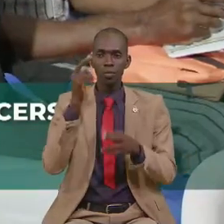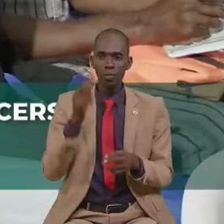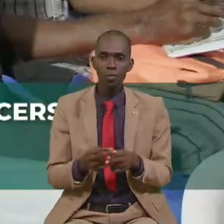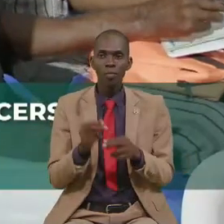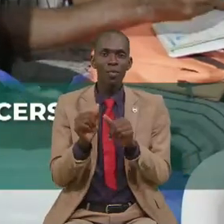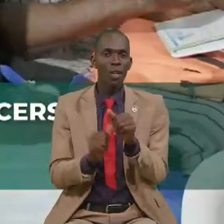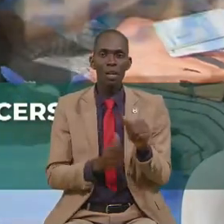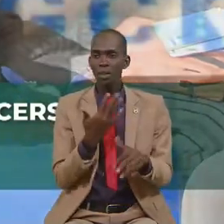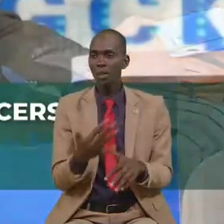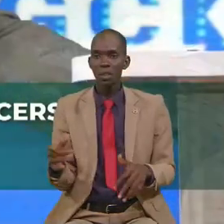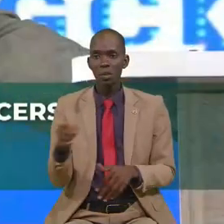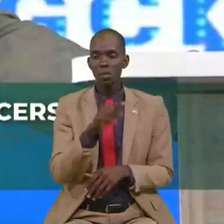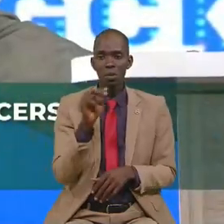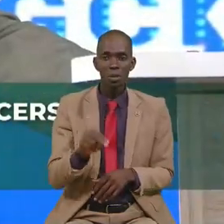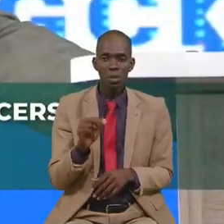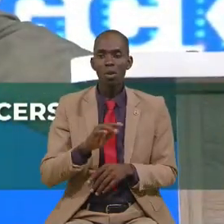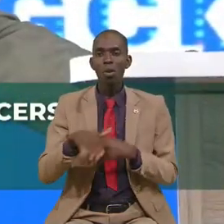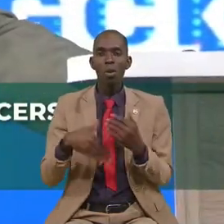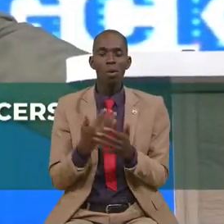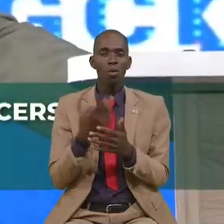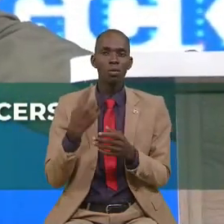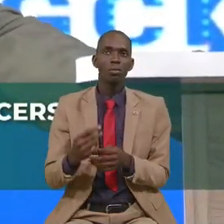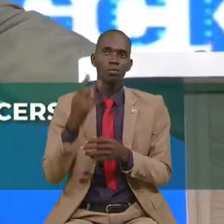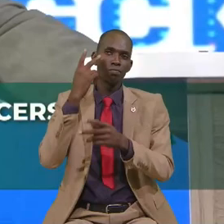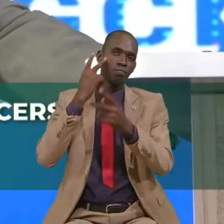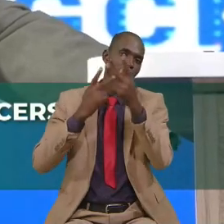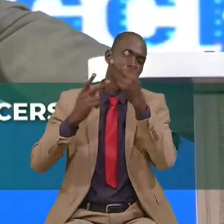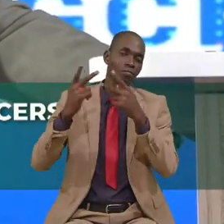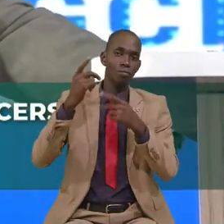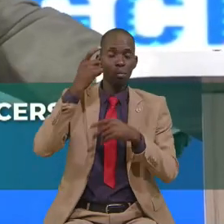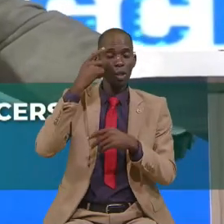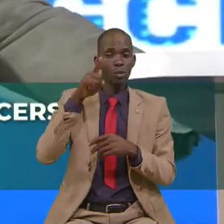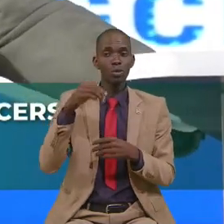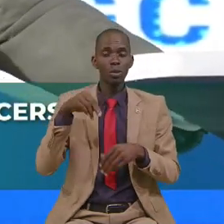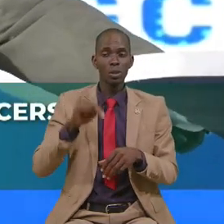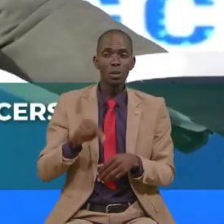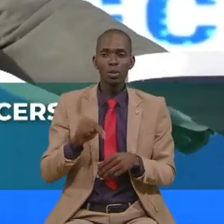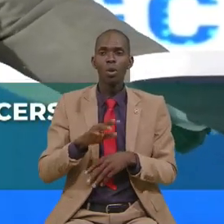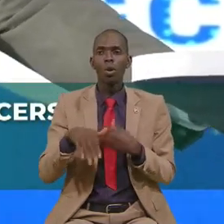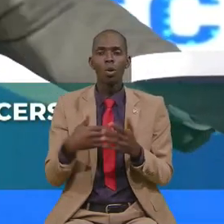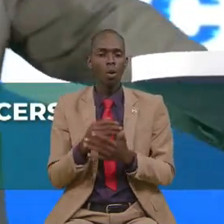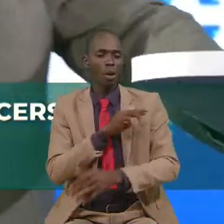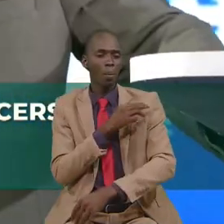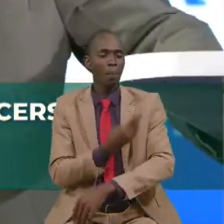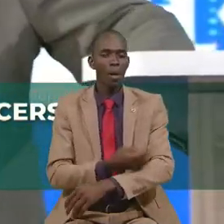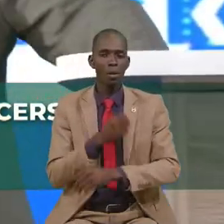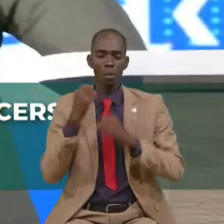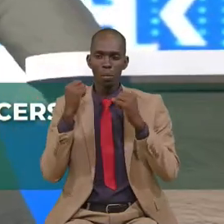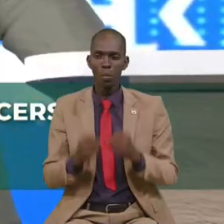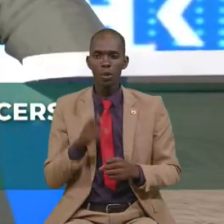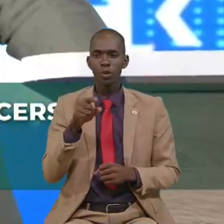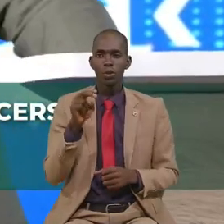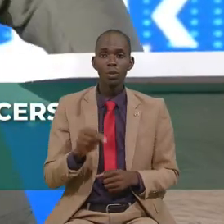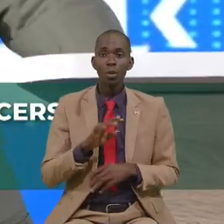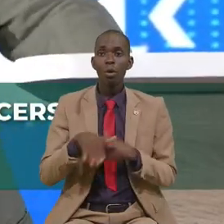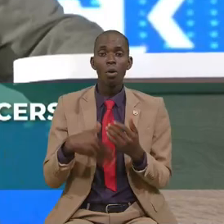need, all the foresight you need, all the might you need, all the power you need, all the provision